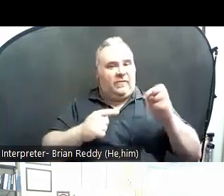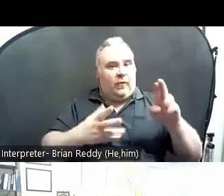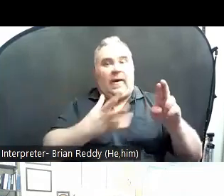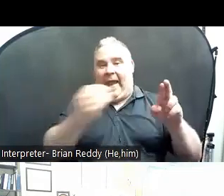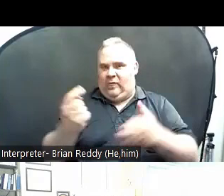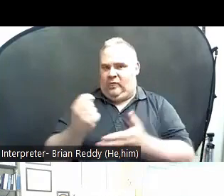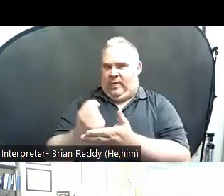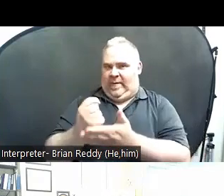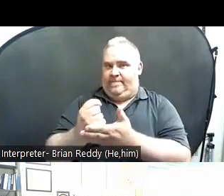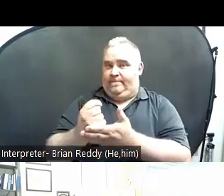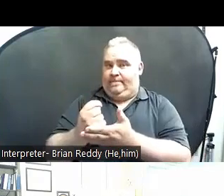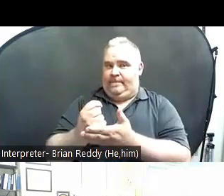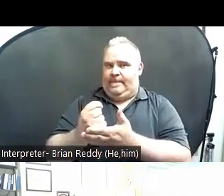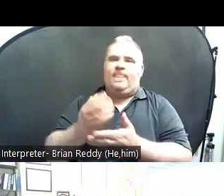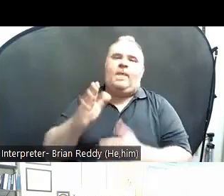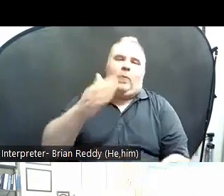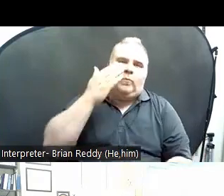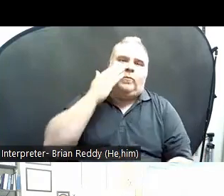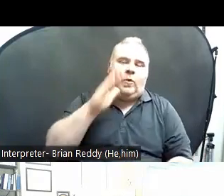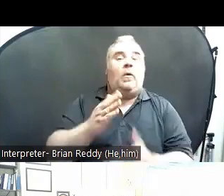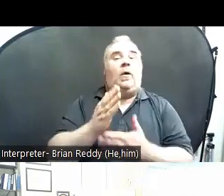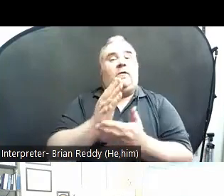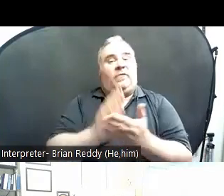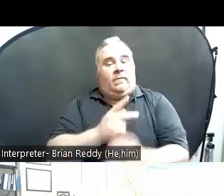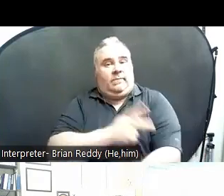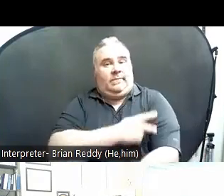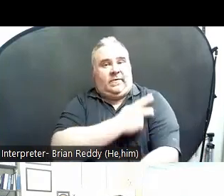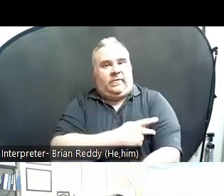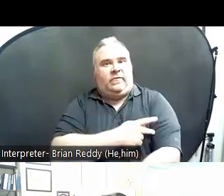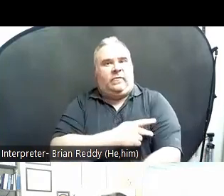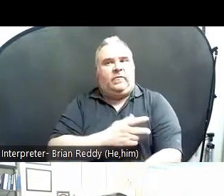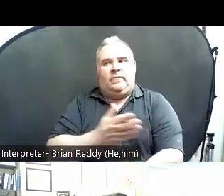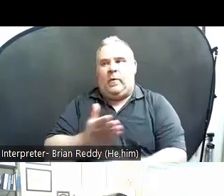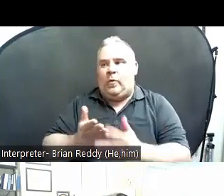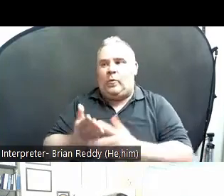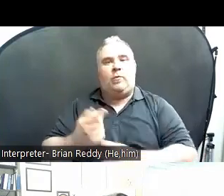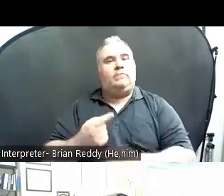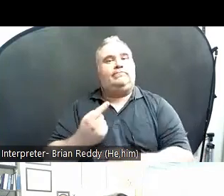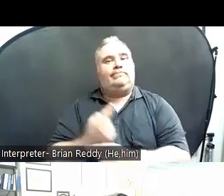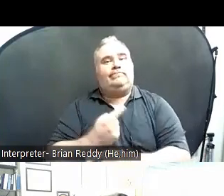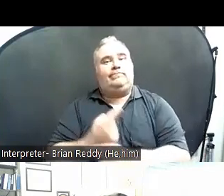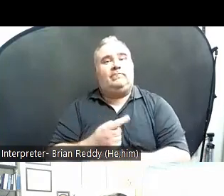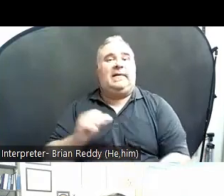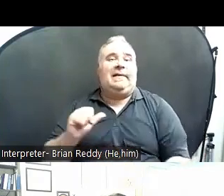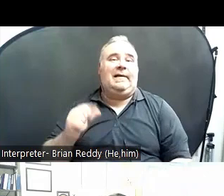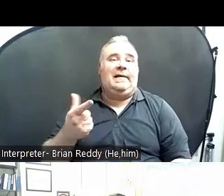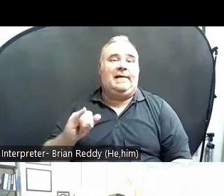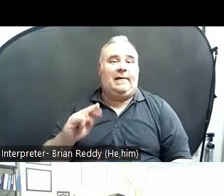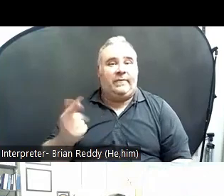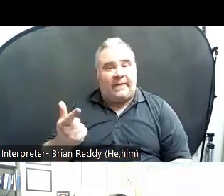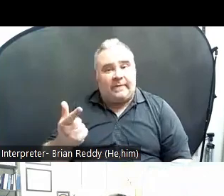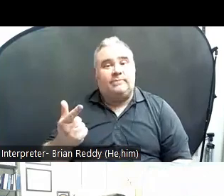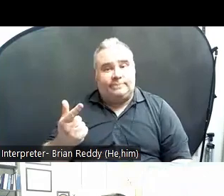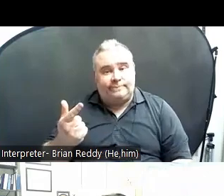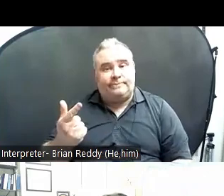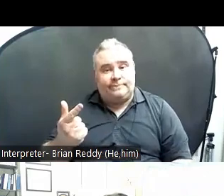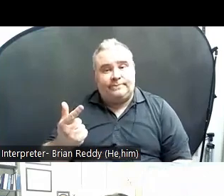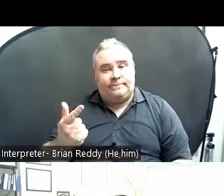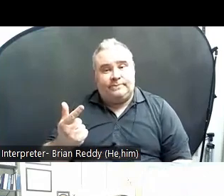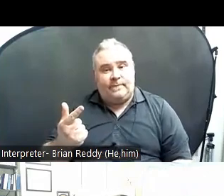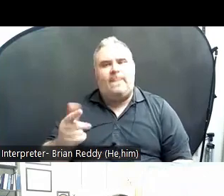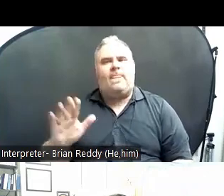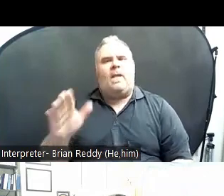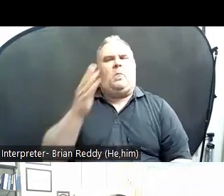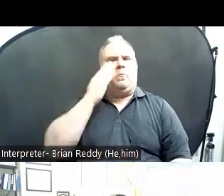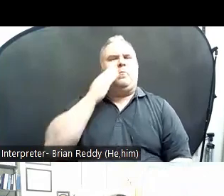treatment, we know that there are some patients who are going through their normal aging process. And we